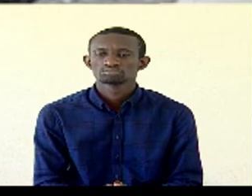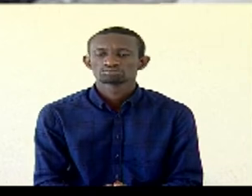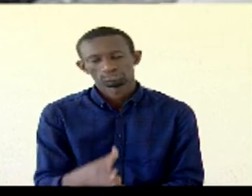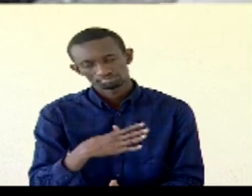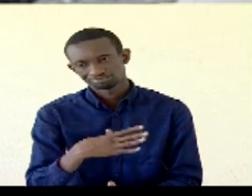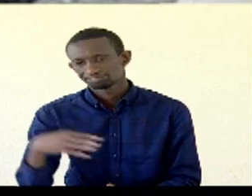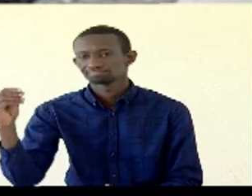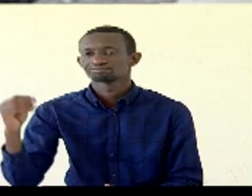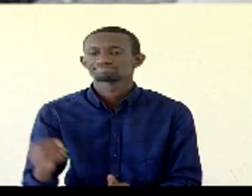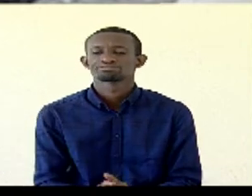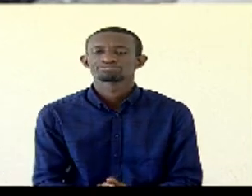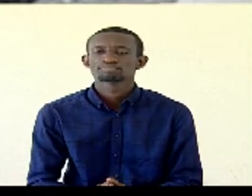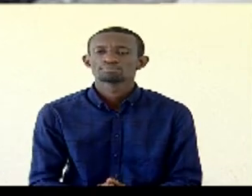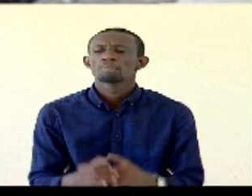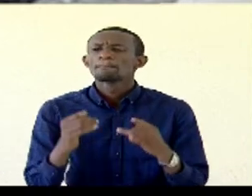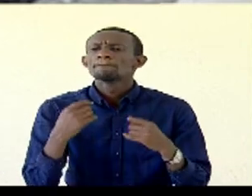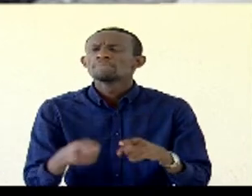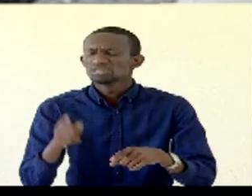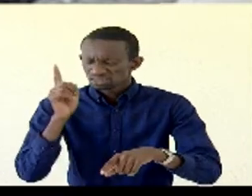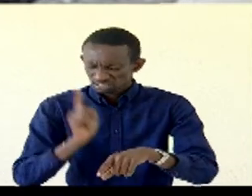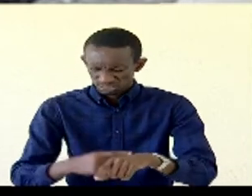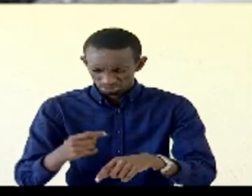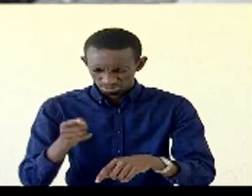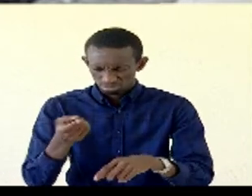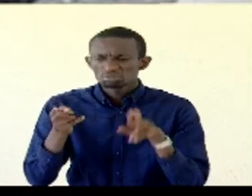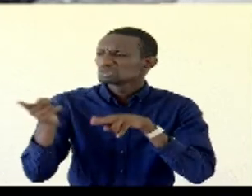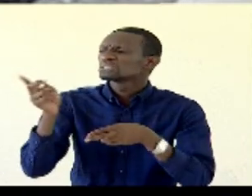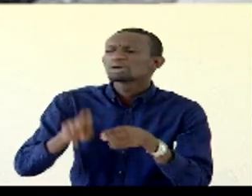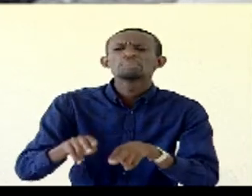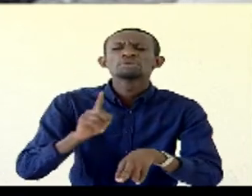Twaji. But when does this occur?